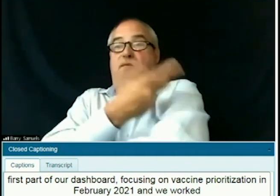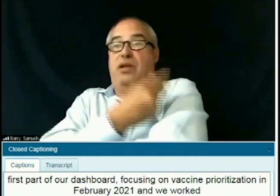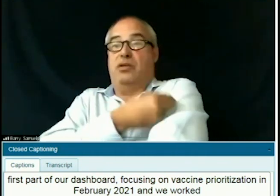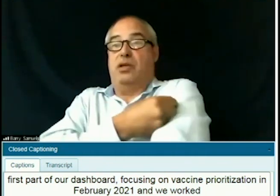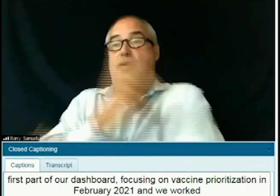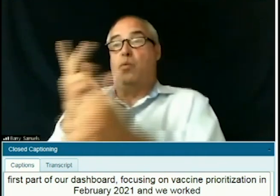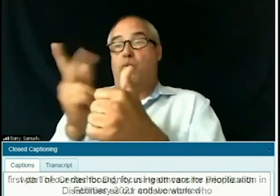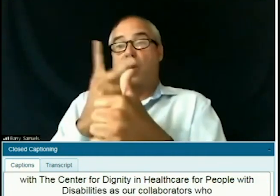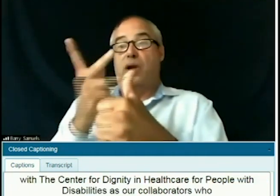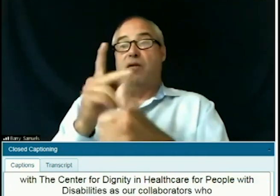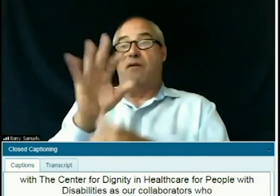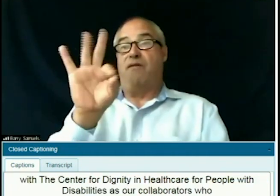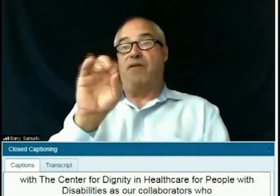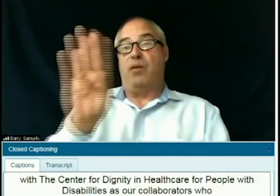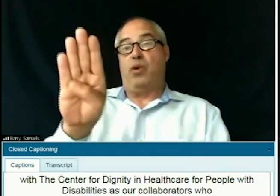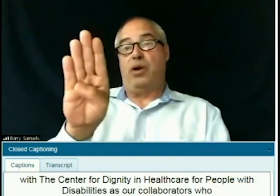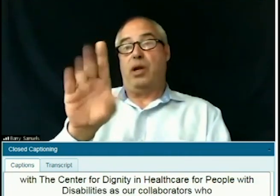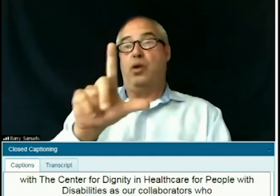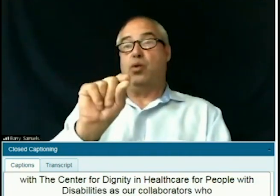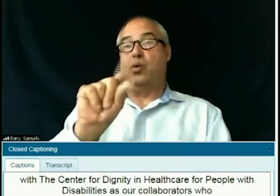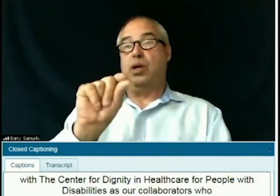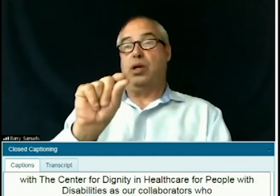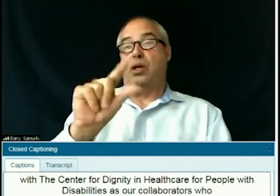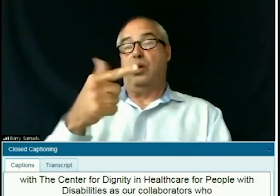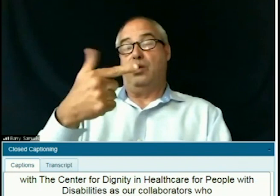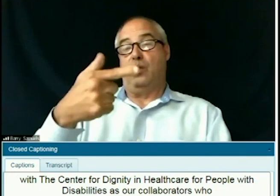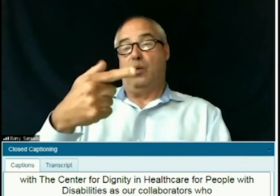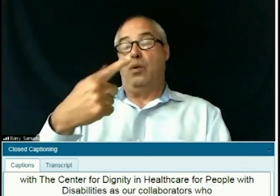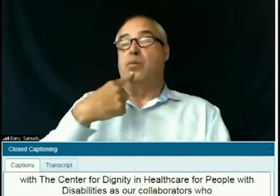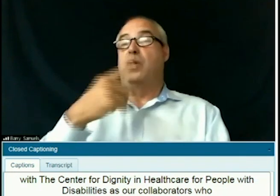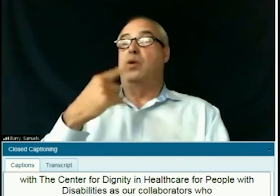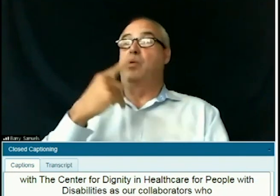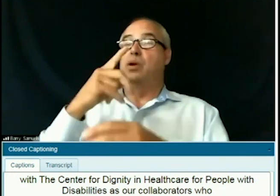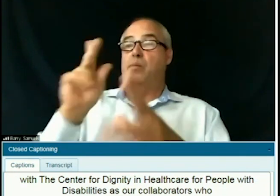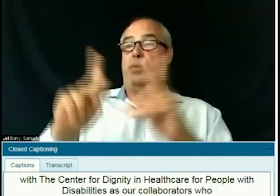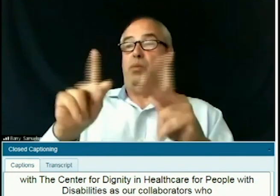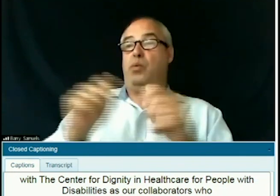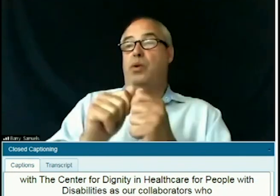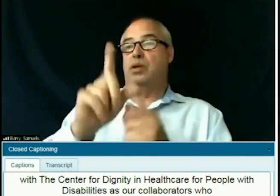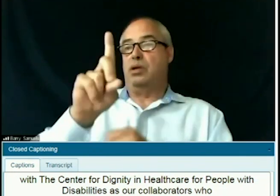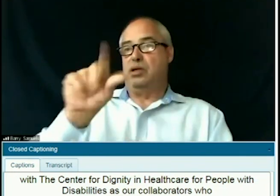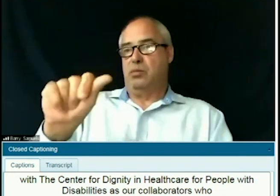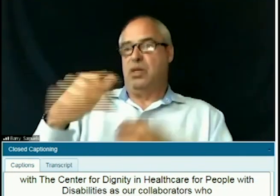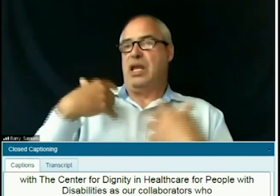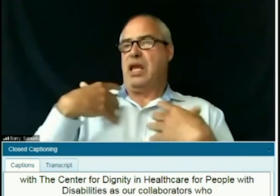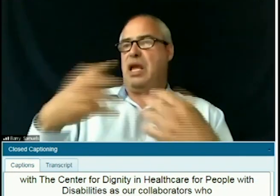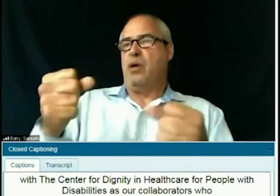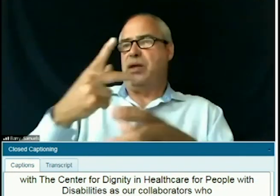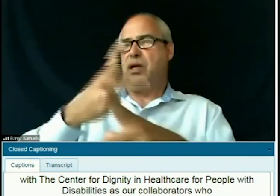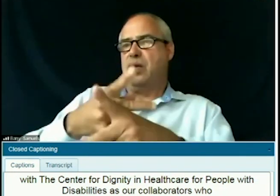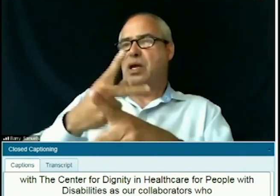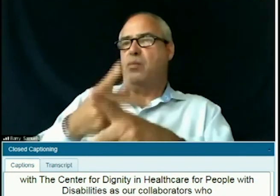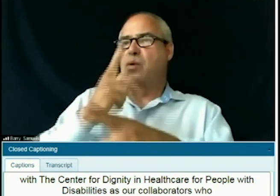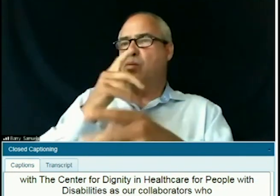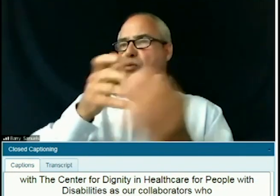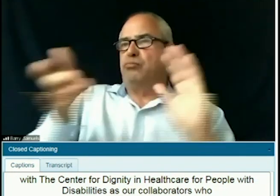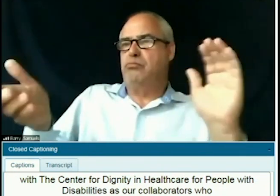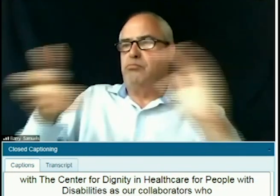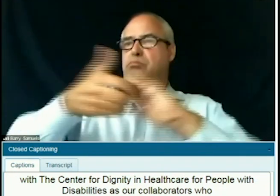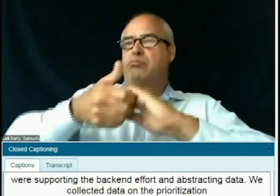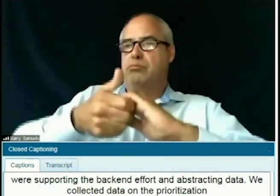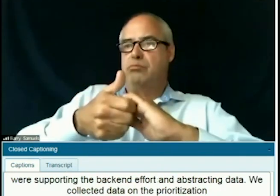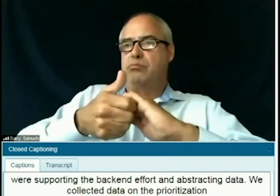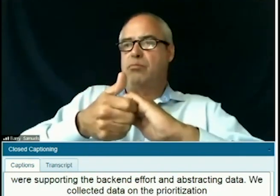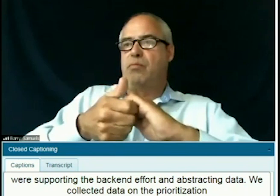2021. And we worked with the Center for Dignity in Healthcare for People with Disabilities as our collaborators who are supporting the back-end effort in abstracting